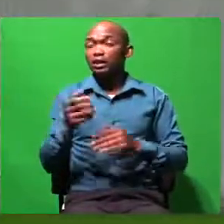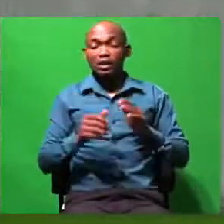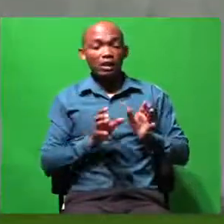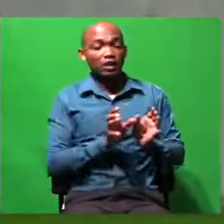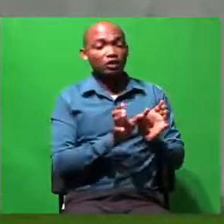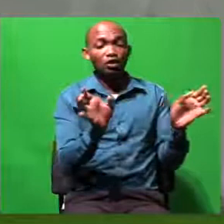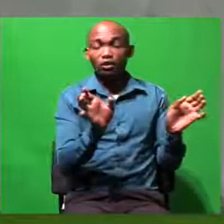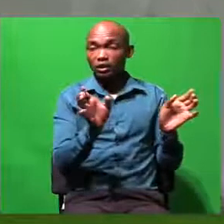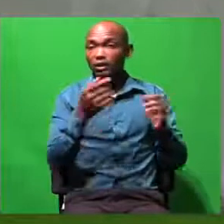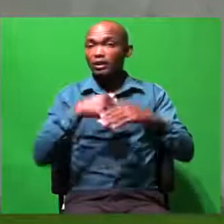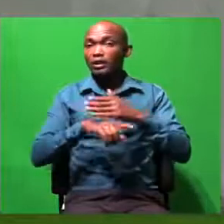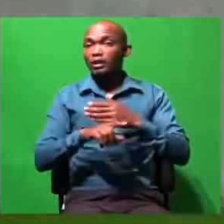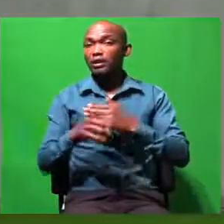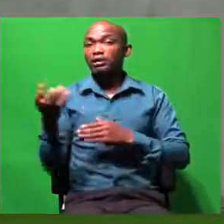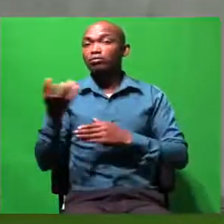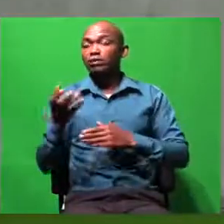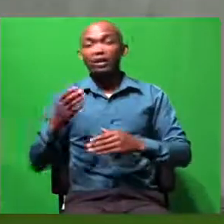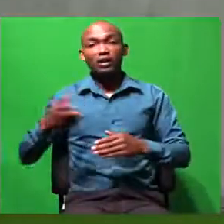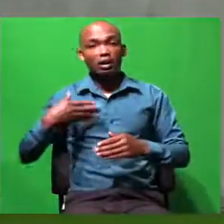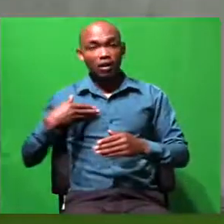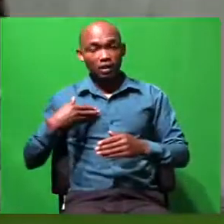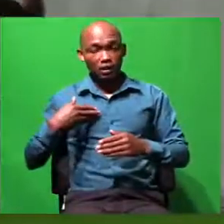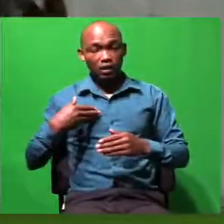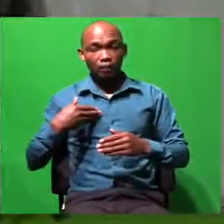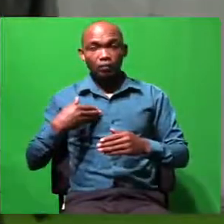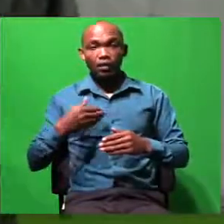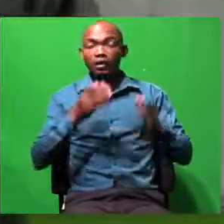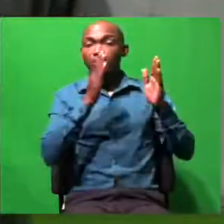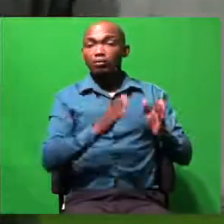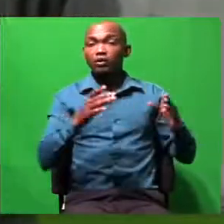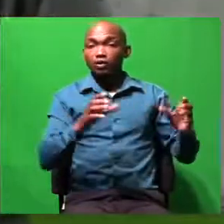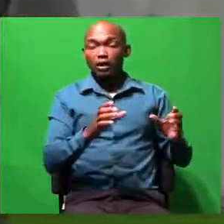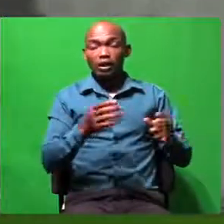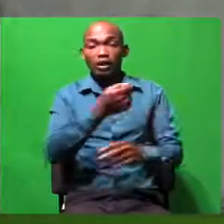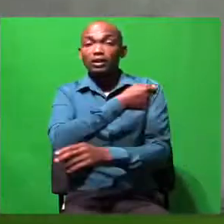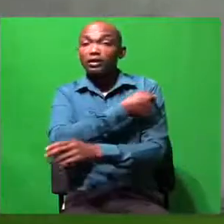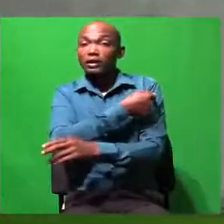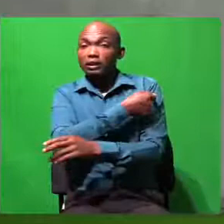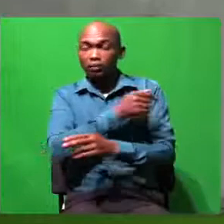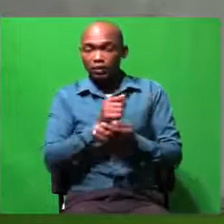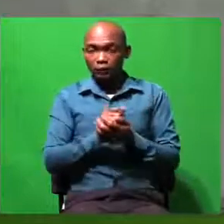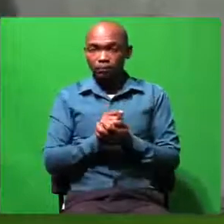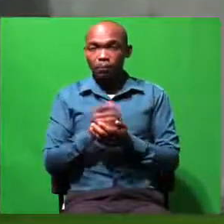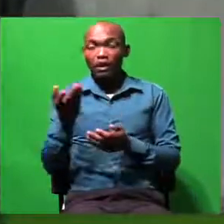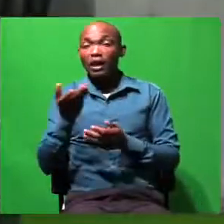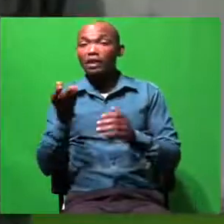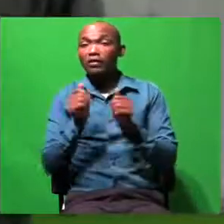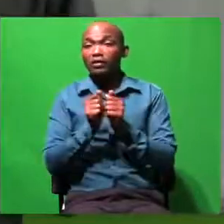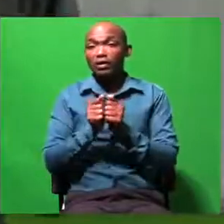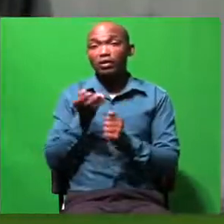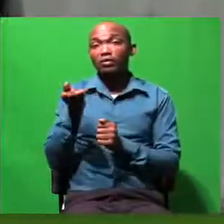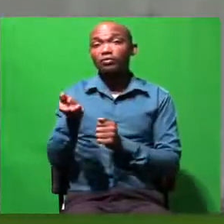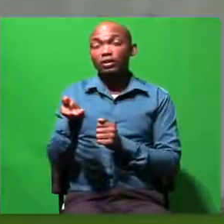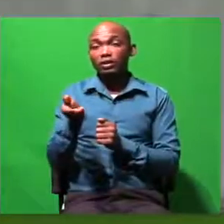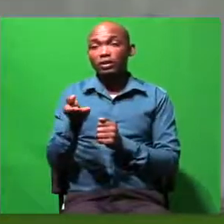isolated, therefore they need special care and also they need special treatment. Another things, under this